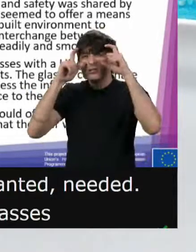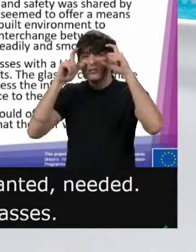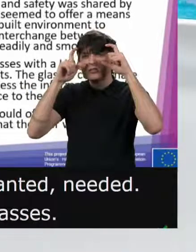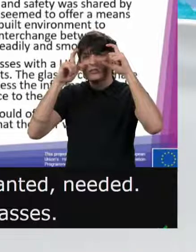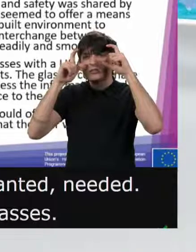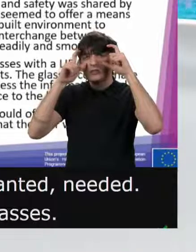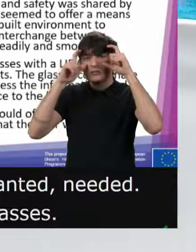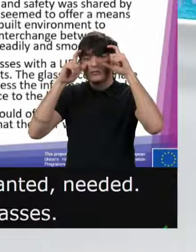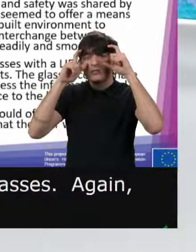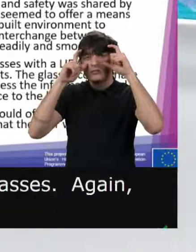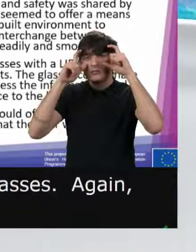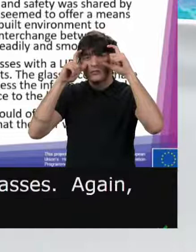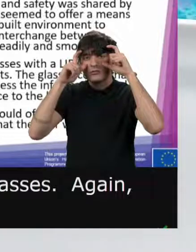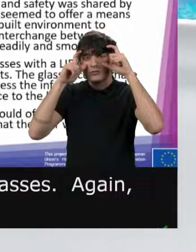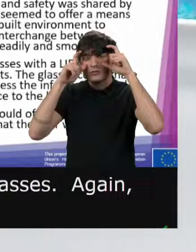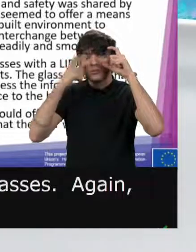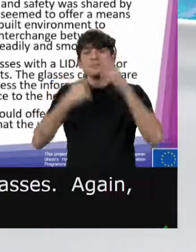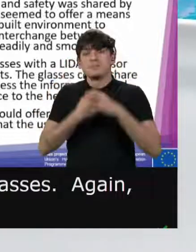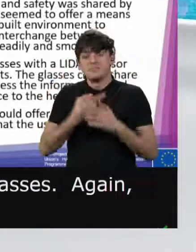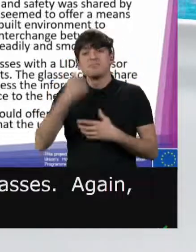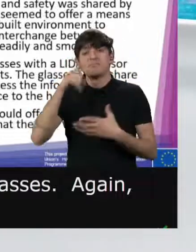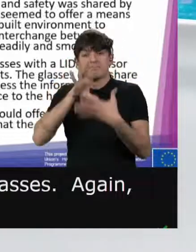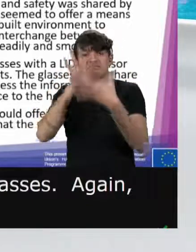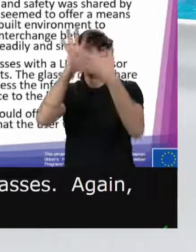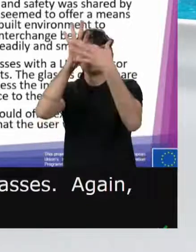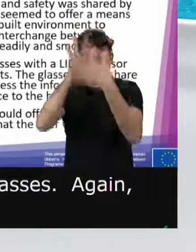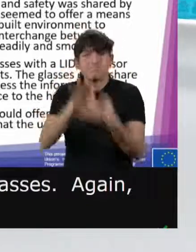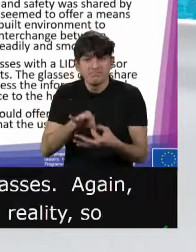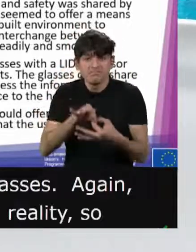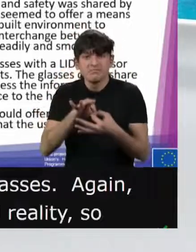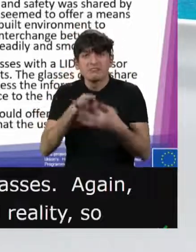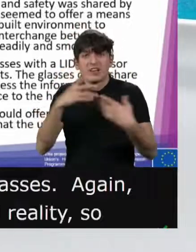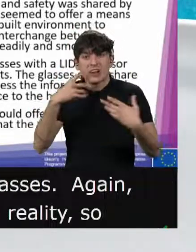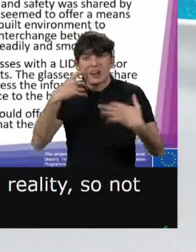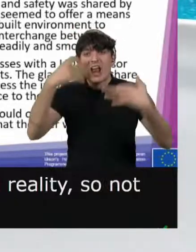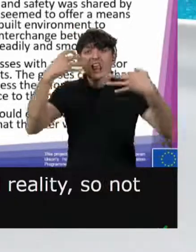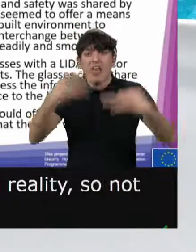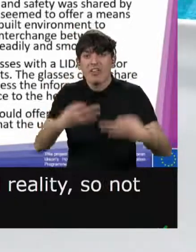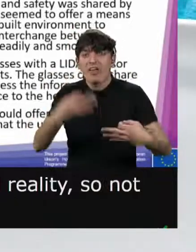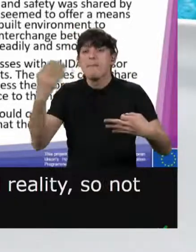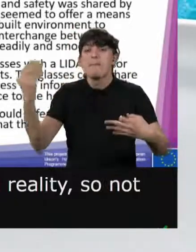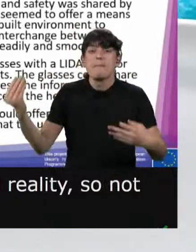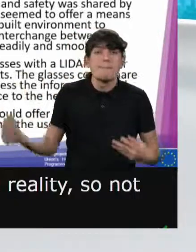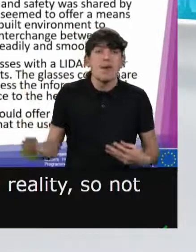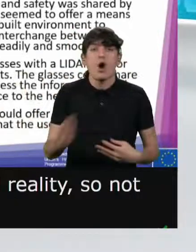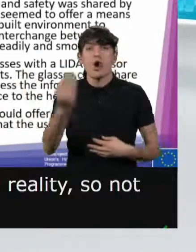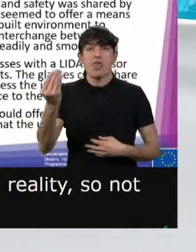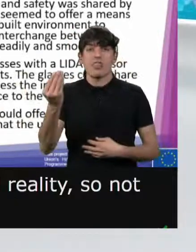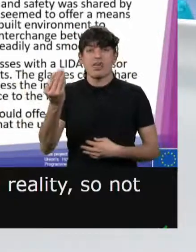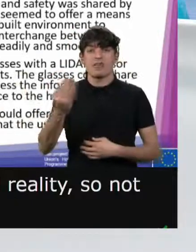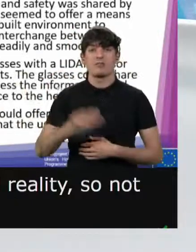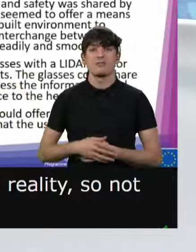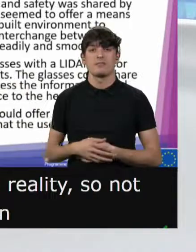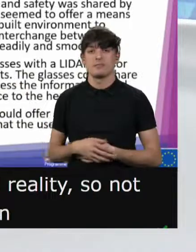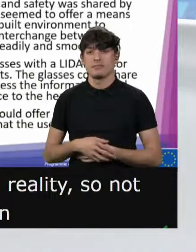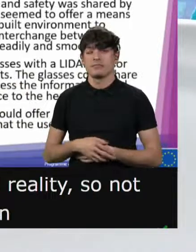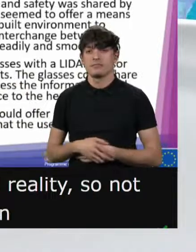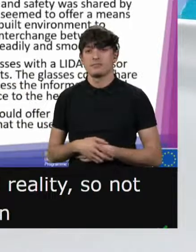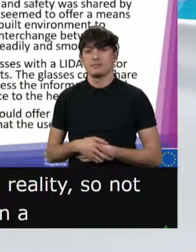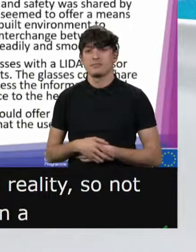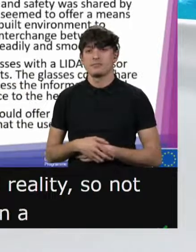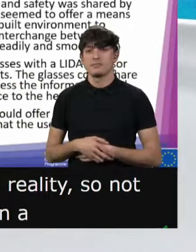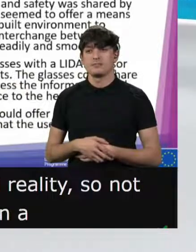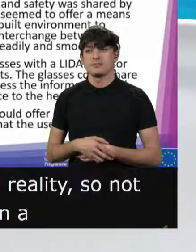with augmented reality, so not only providing alerts, but other information, and in a variety, quite a wide